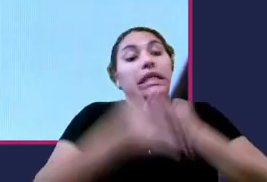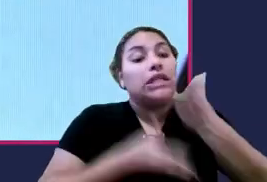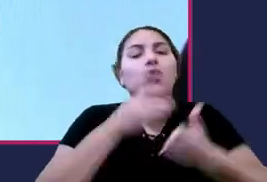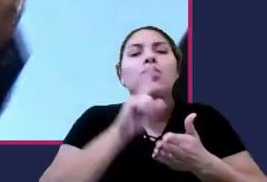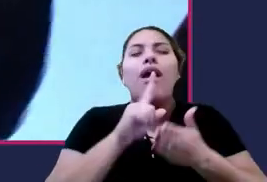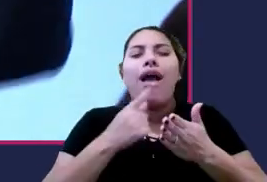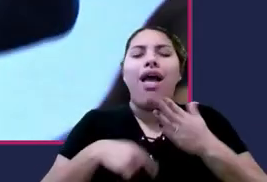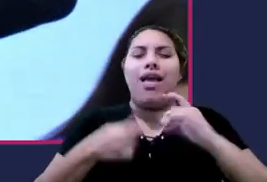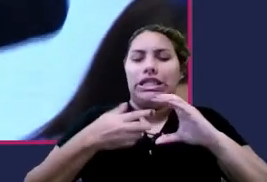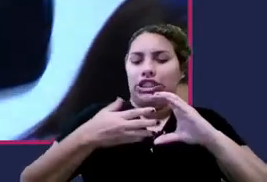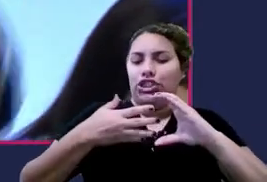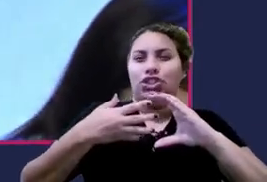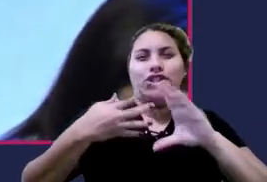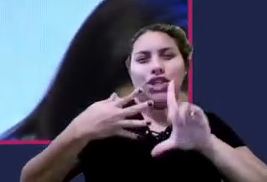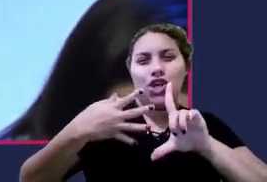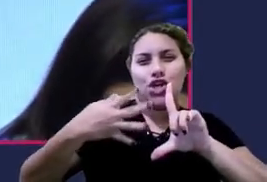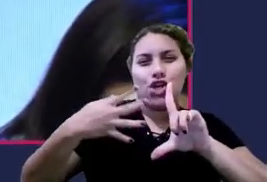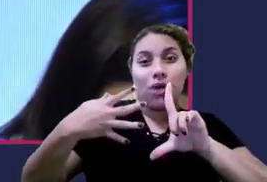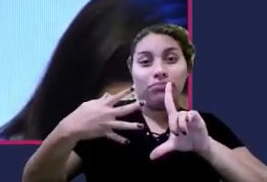syndrome.